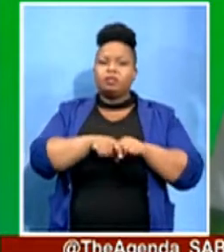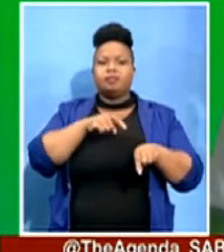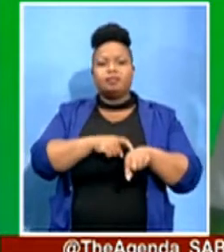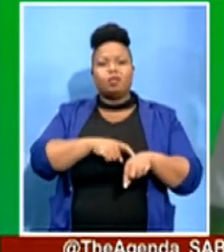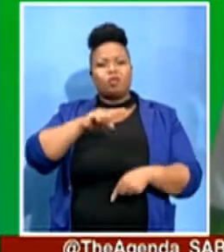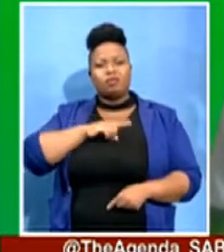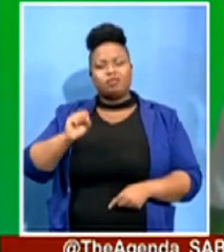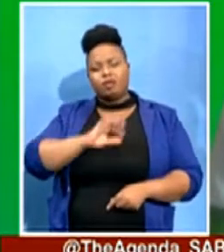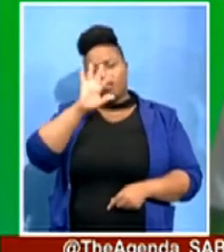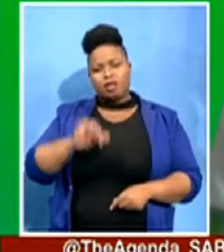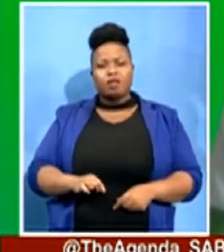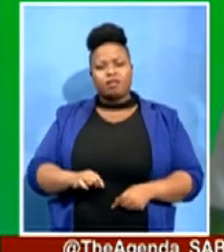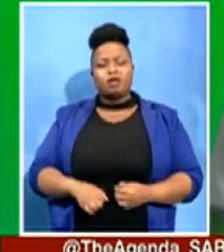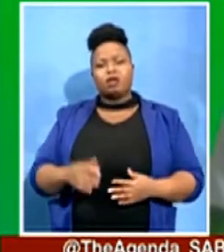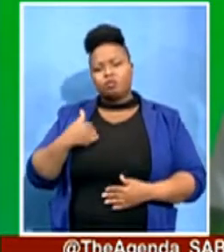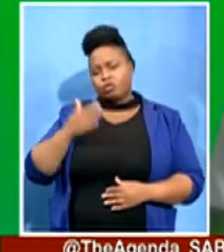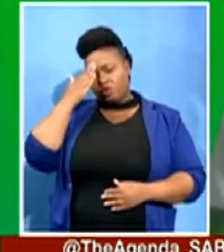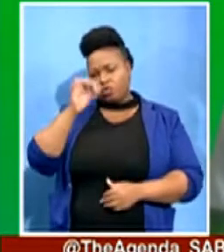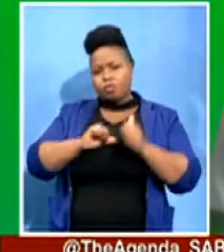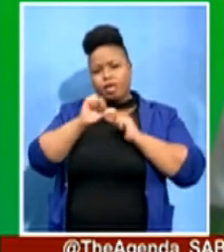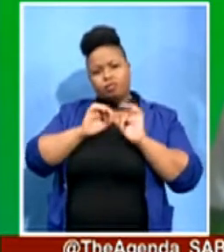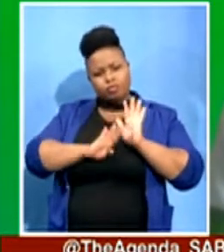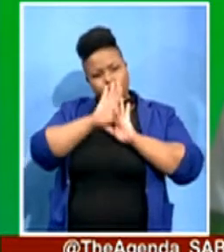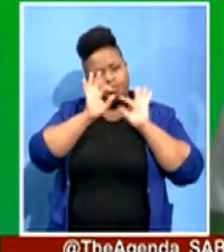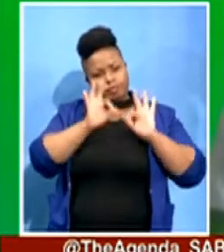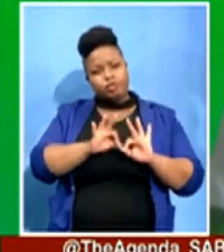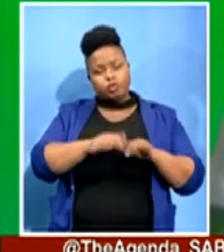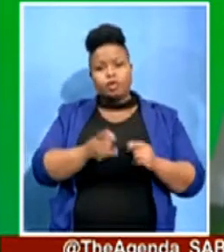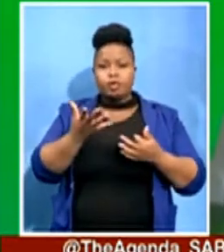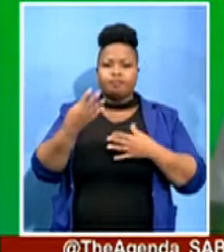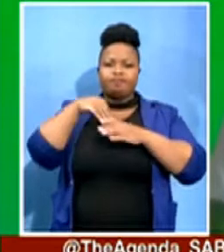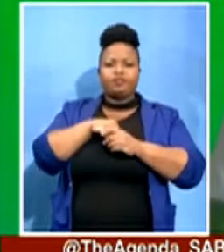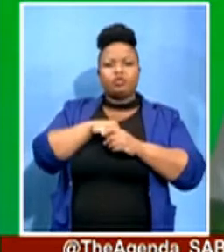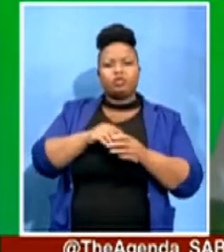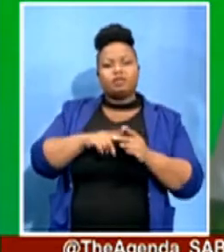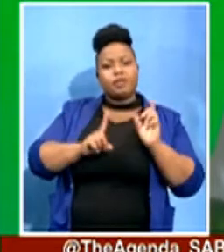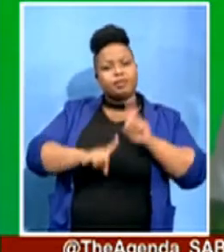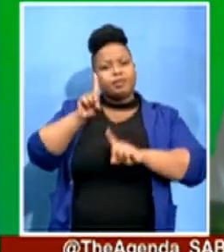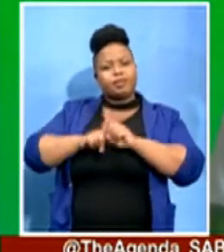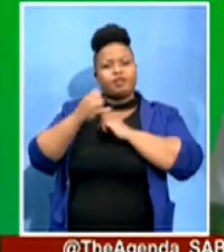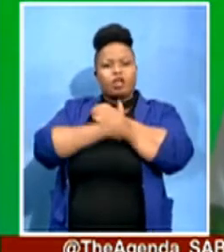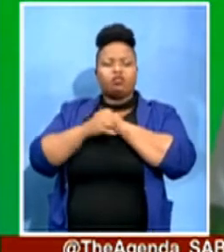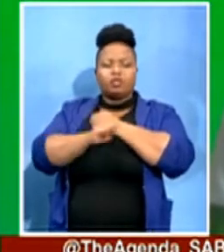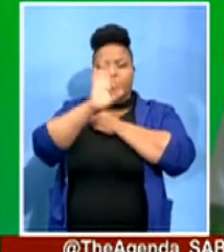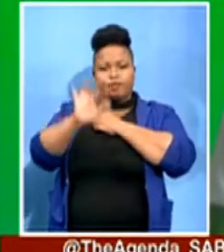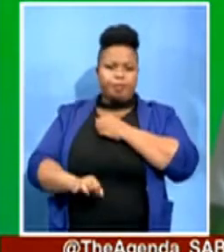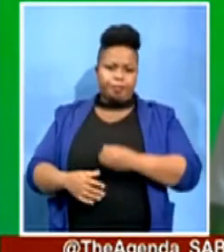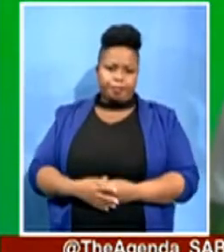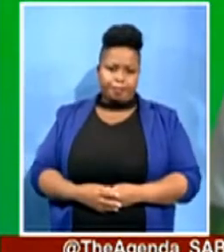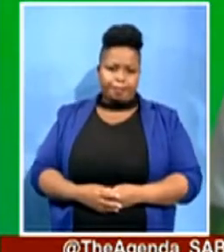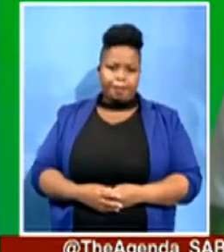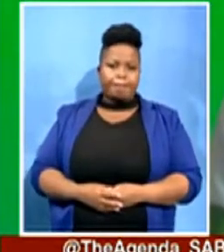make progress in building an inclusive and prosperous country, South Africa. Our introduction of direct